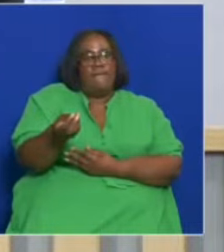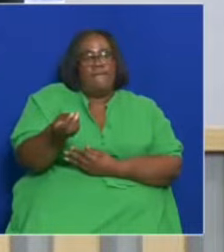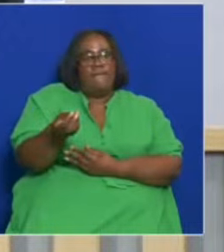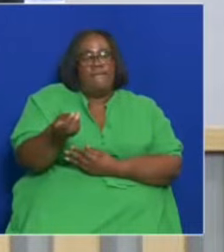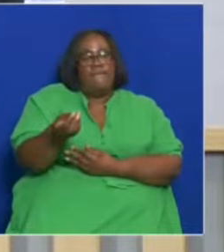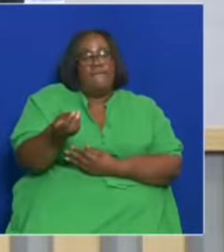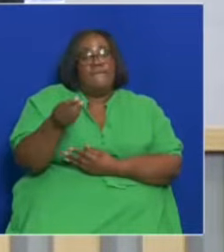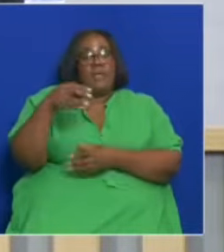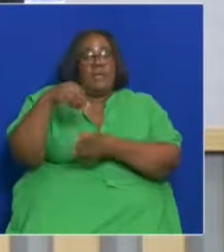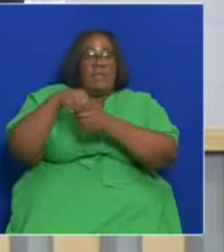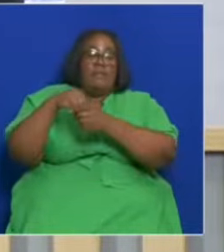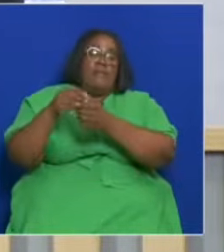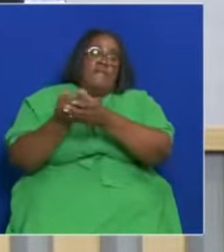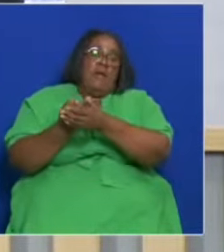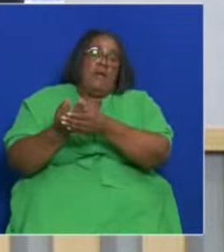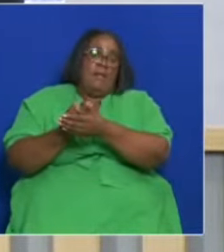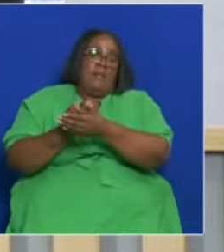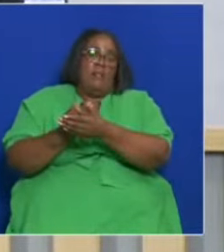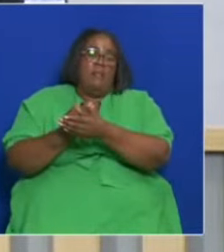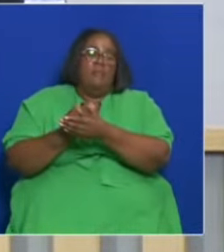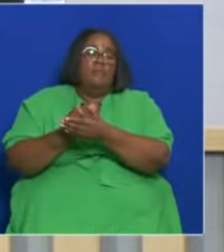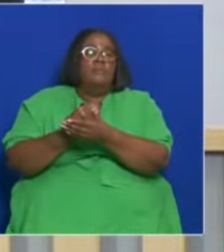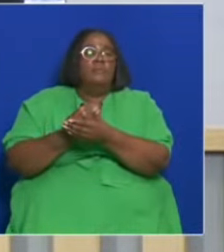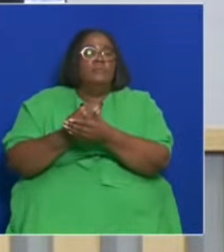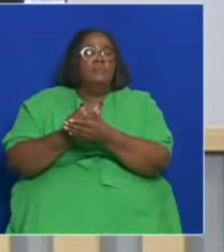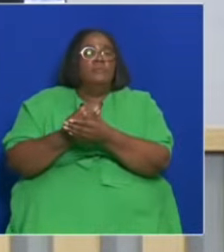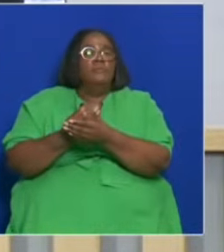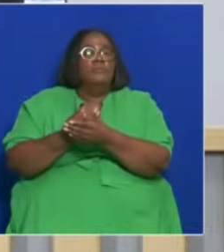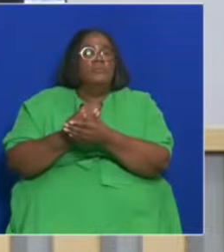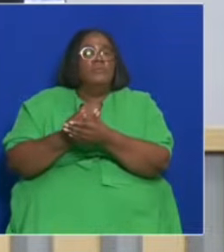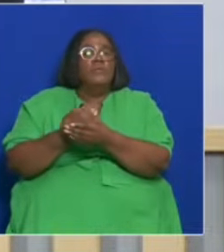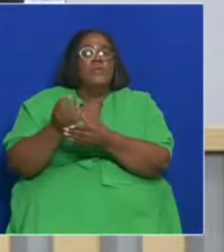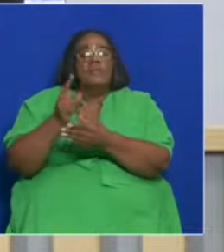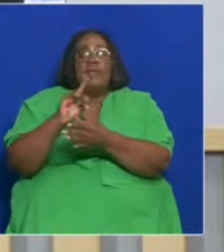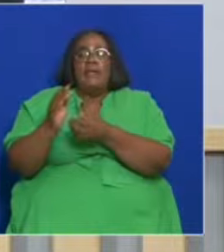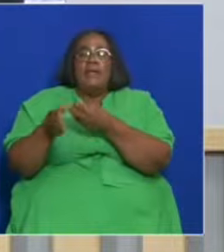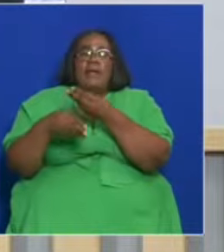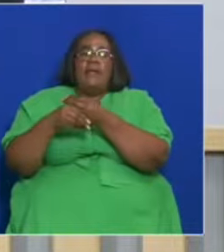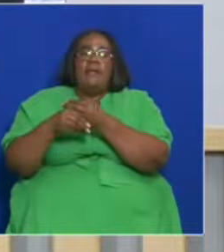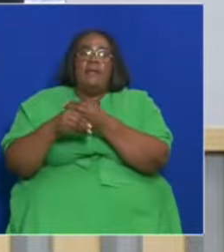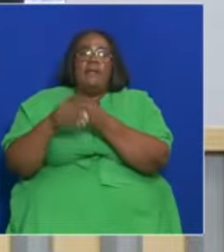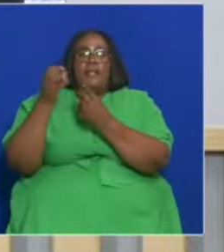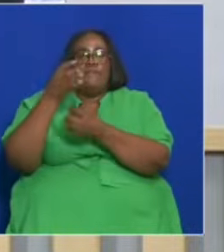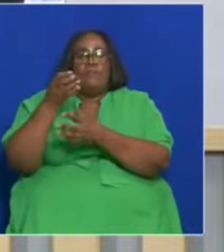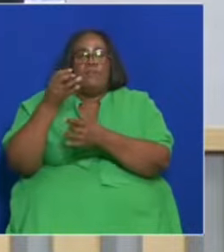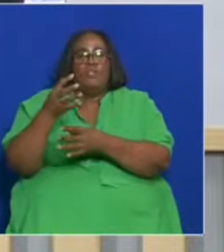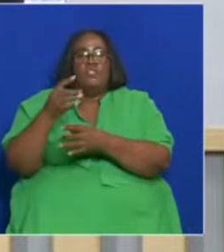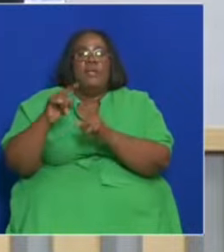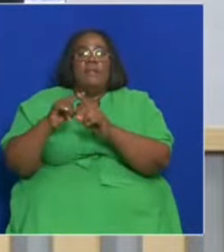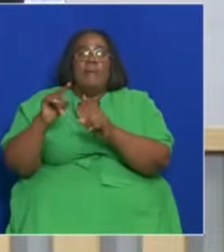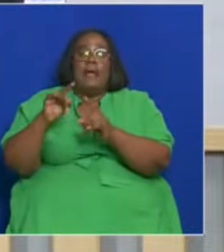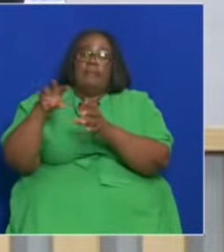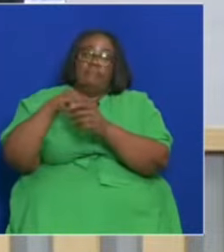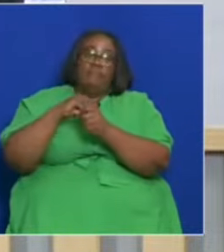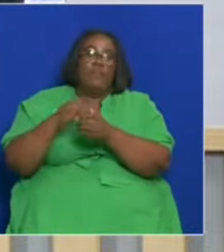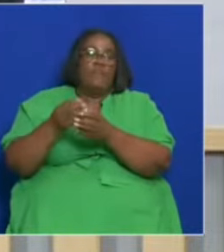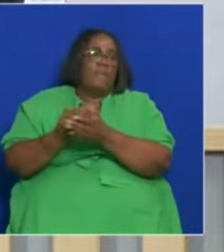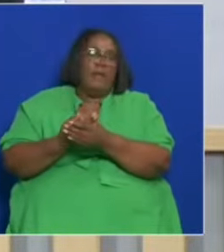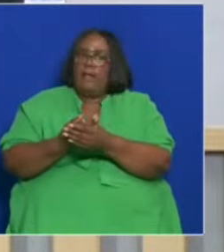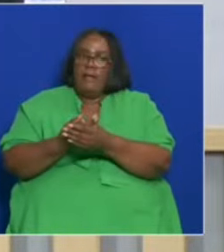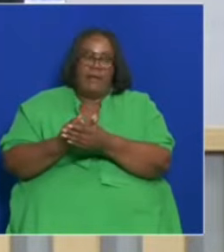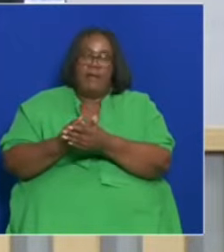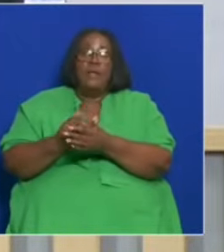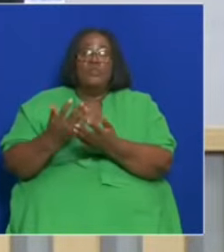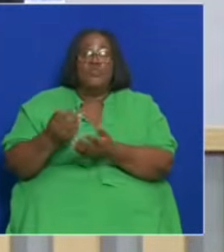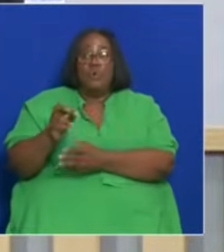it would appear that they had inserted some information which was not part of the file, and Rapeso indicated in the